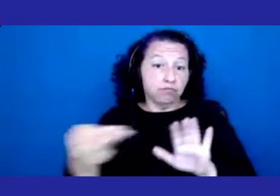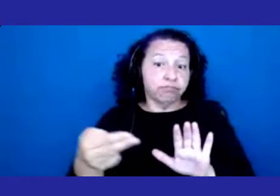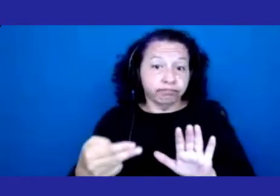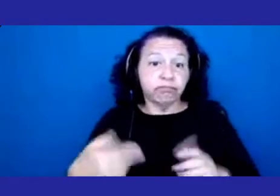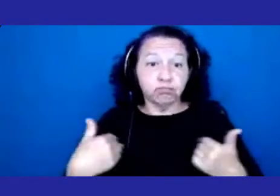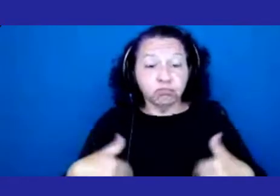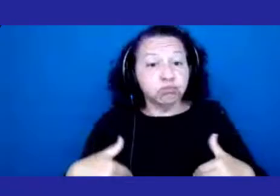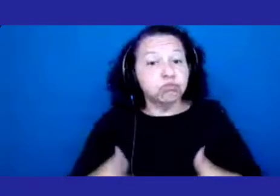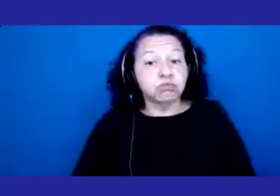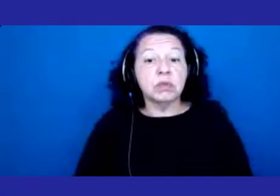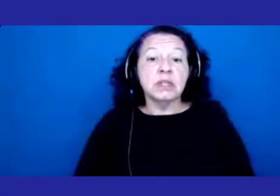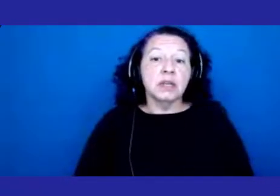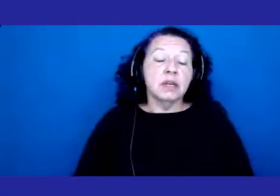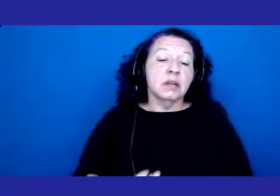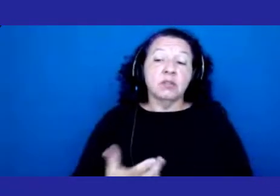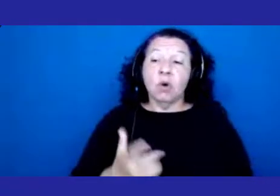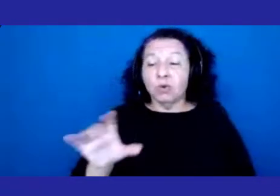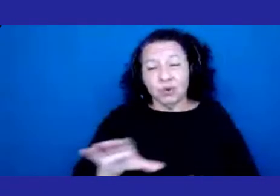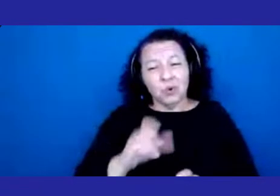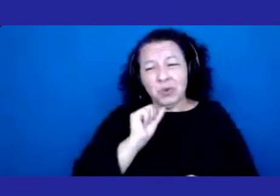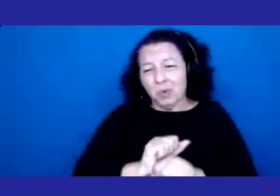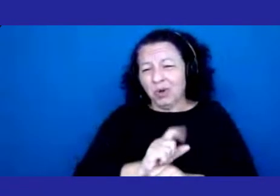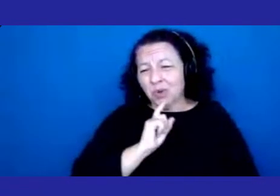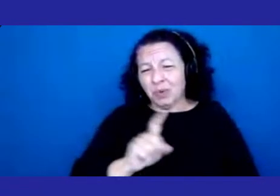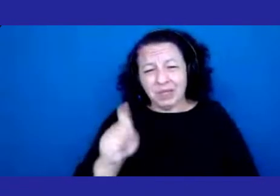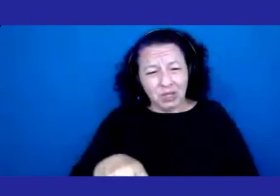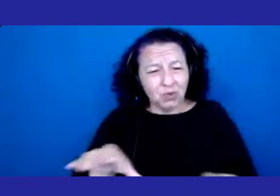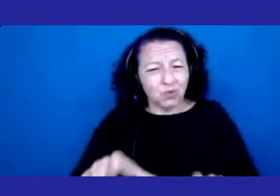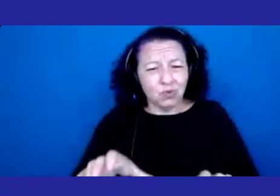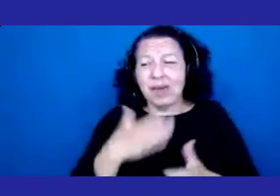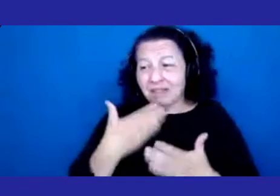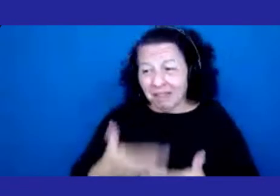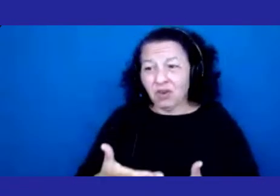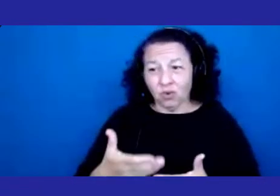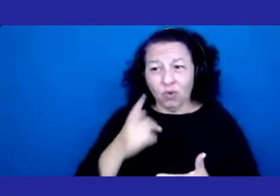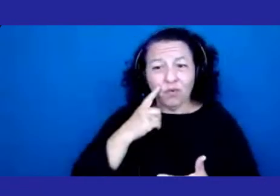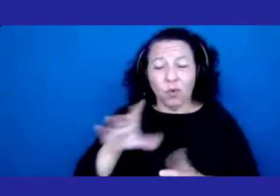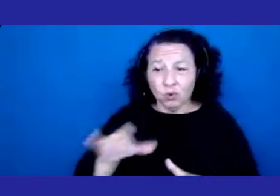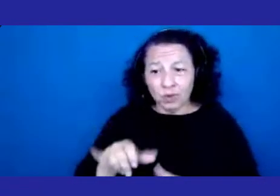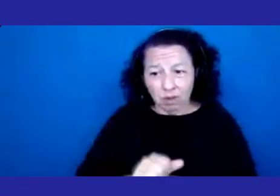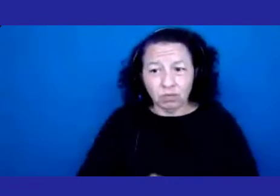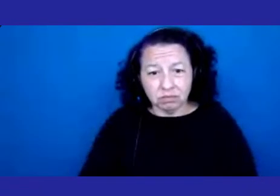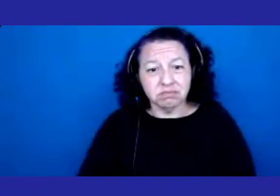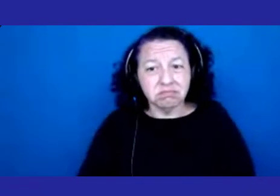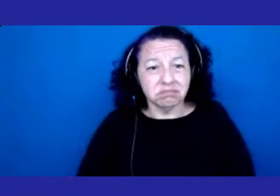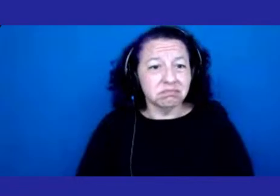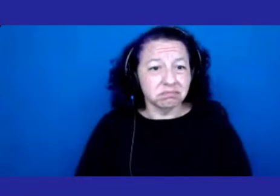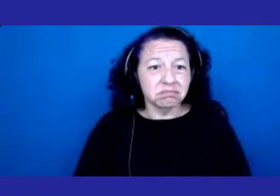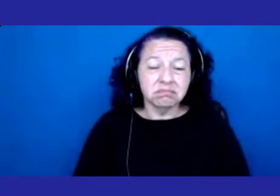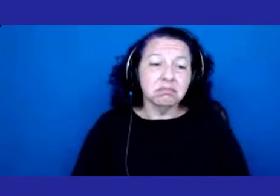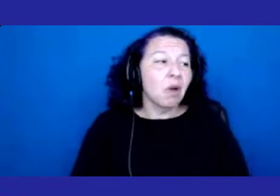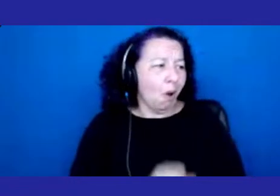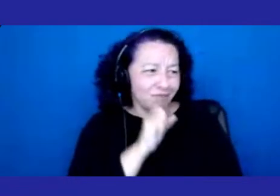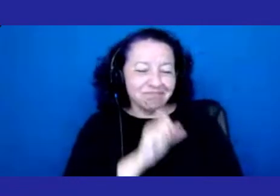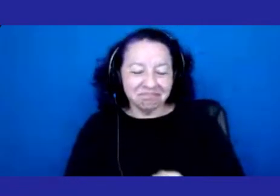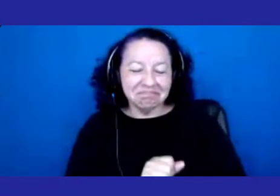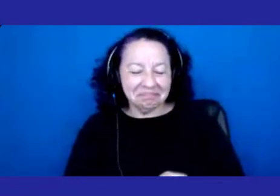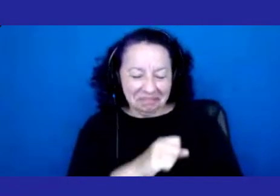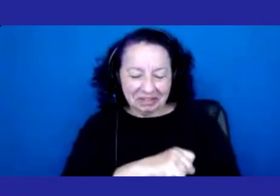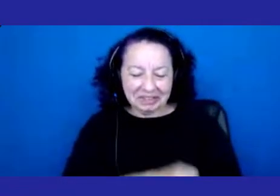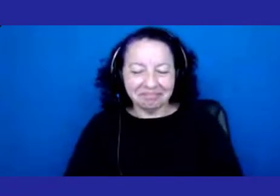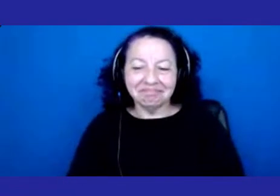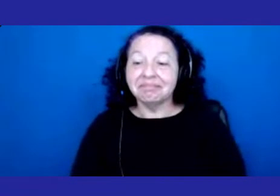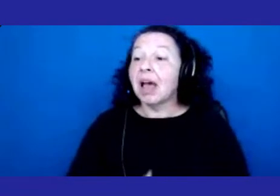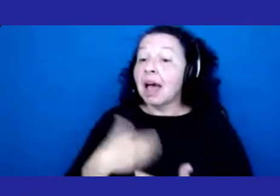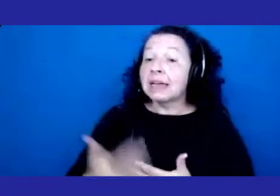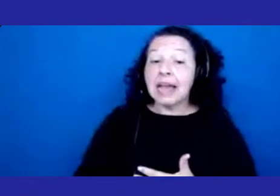that needs to be done, and thank you for carrying that torch. Great, thank you. Thank you. Next is an update